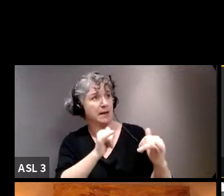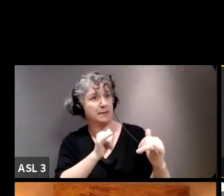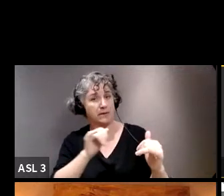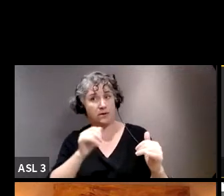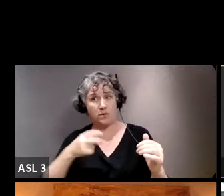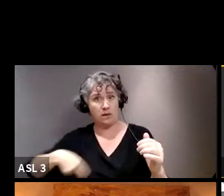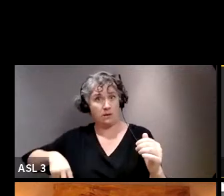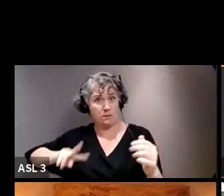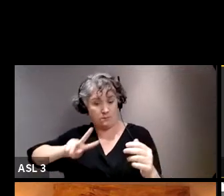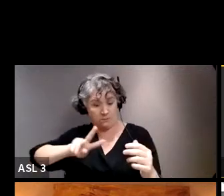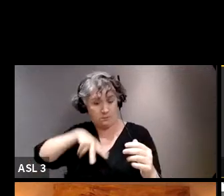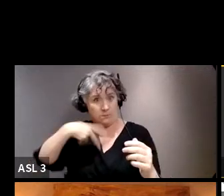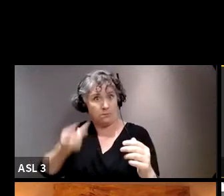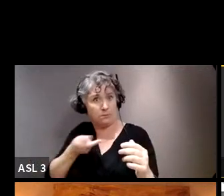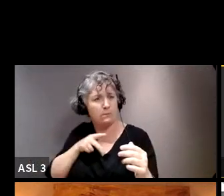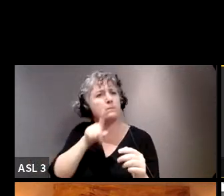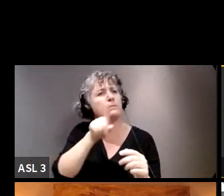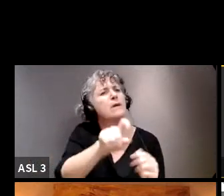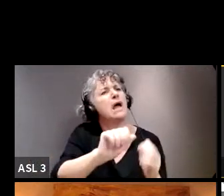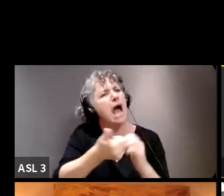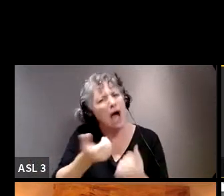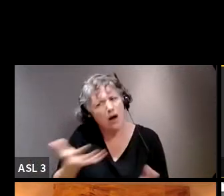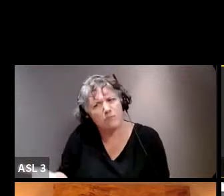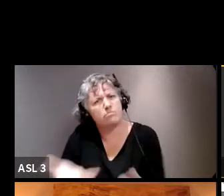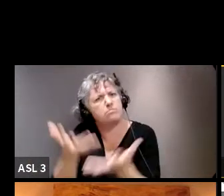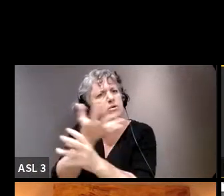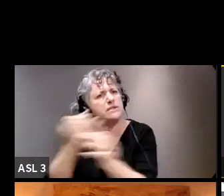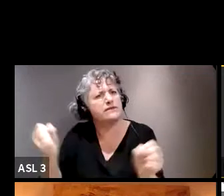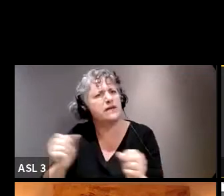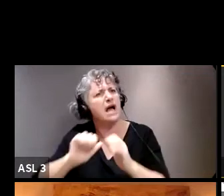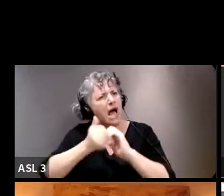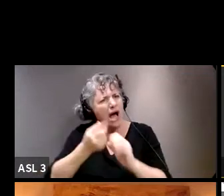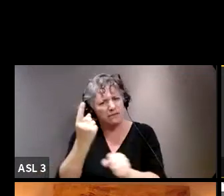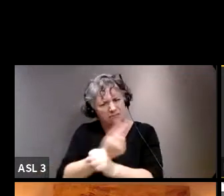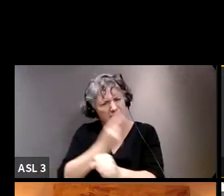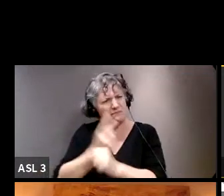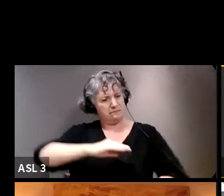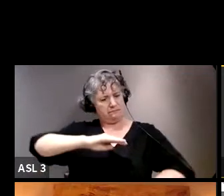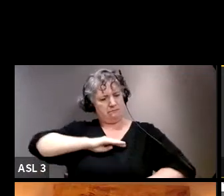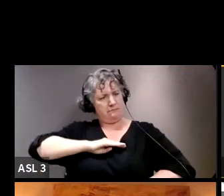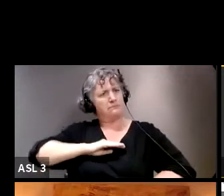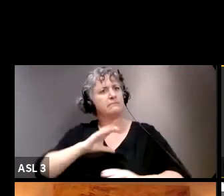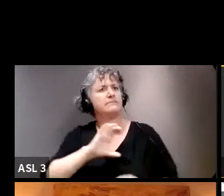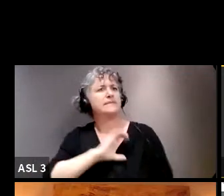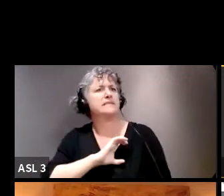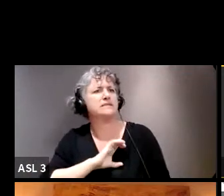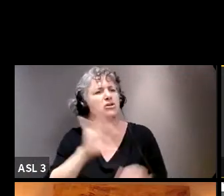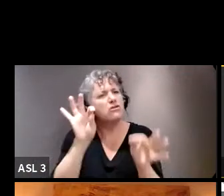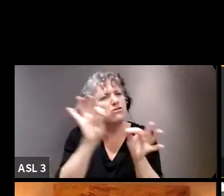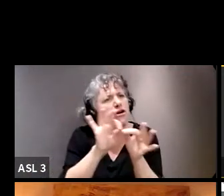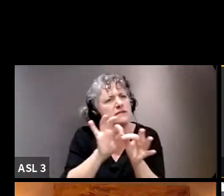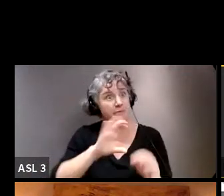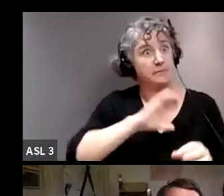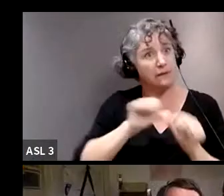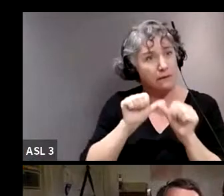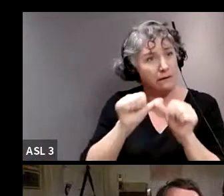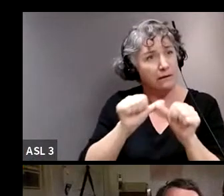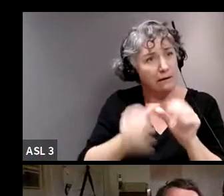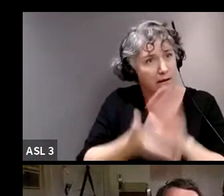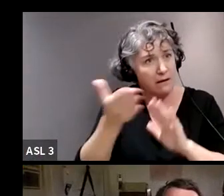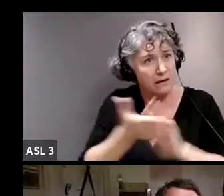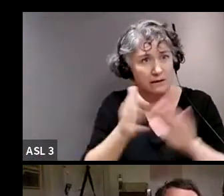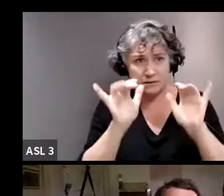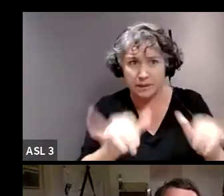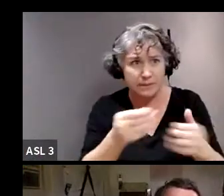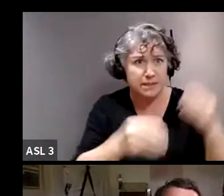their behaviors are promoting safety or representing effective or adequate policing what is the cost of having police continue to operate as